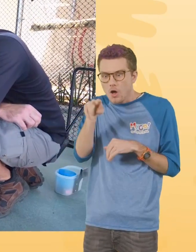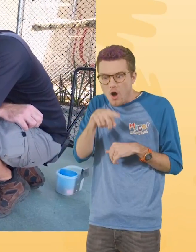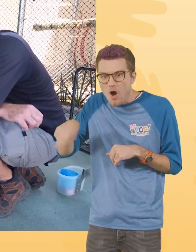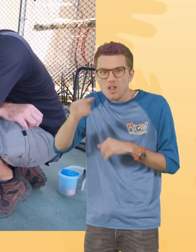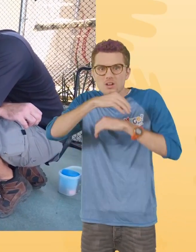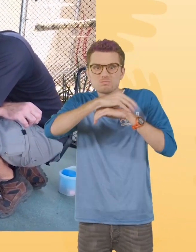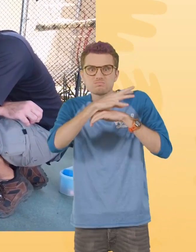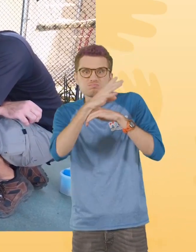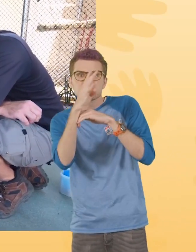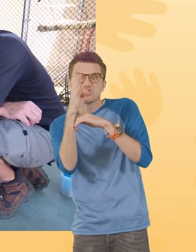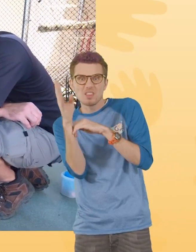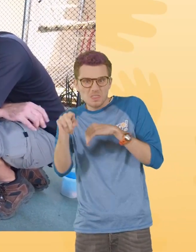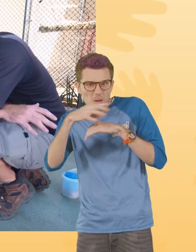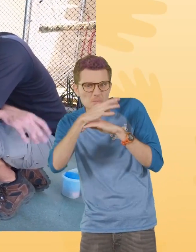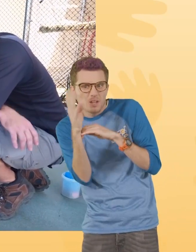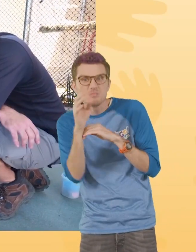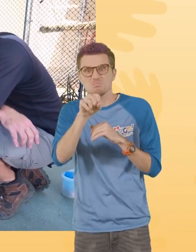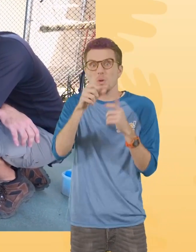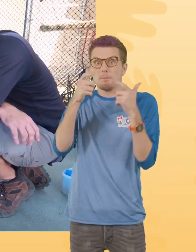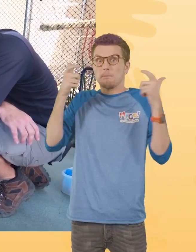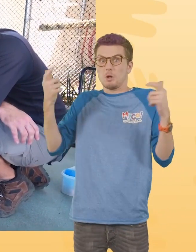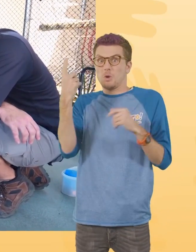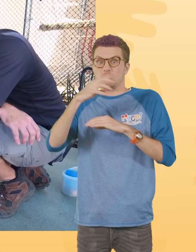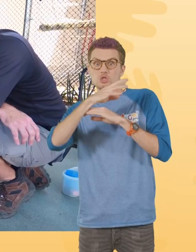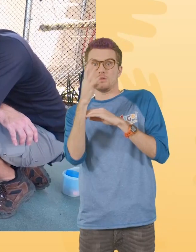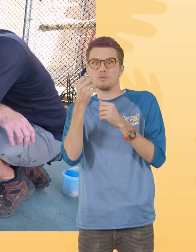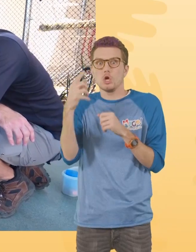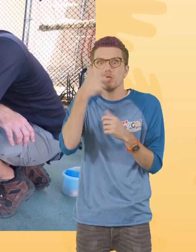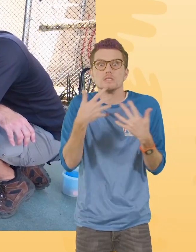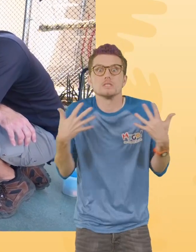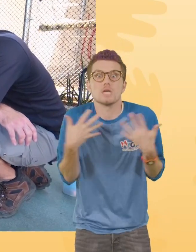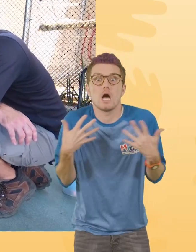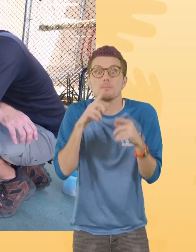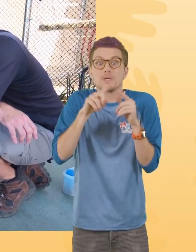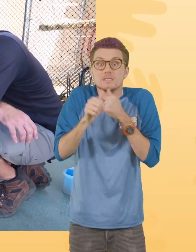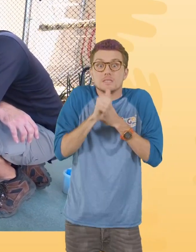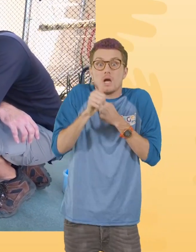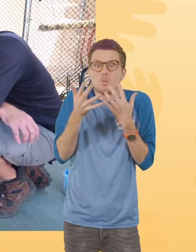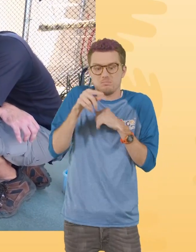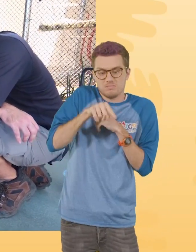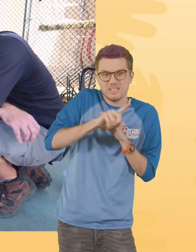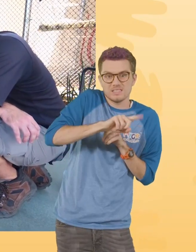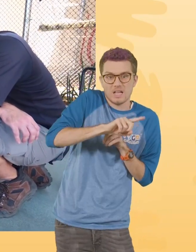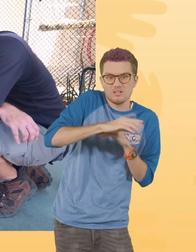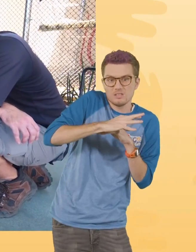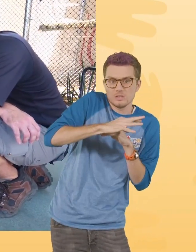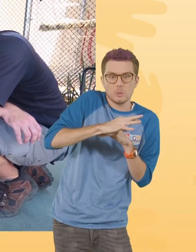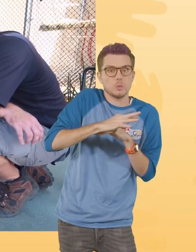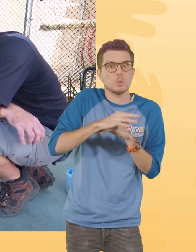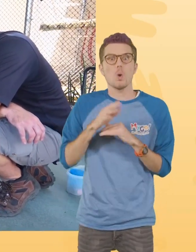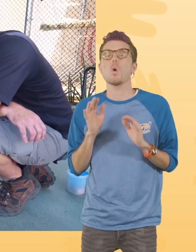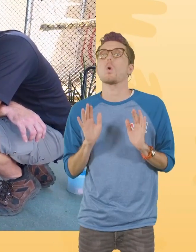those spines? The big ones are just to make her look scary, but the dangerous ones are down by her tail. Oh, okay, down there.